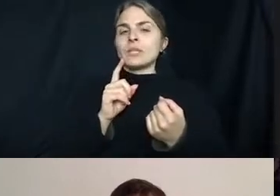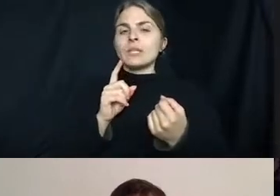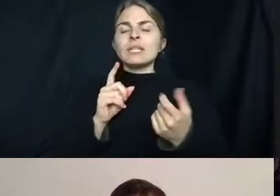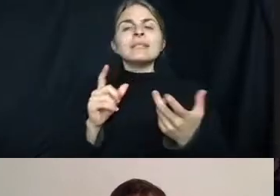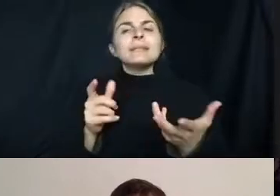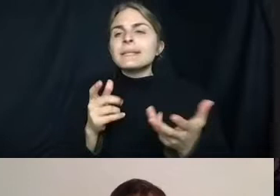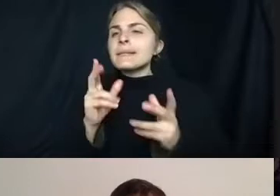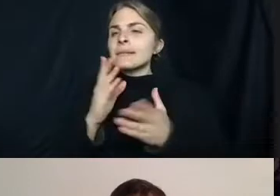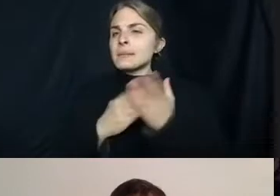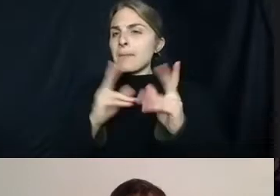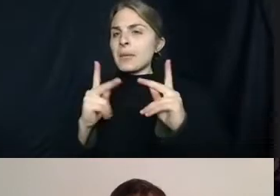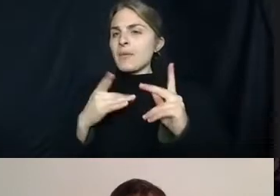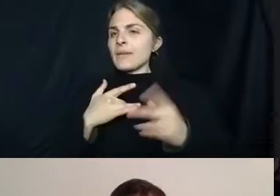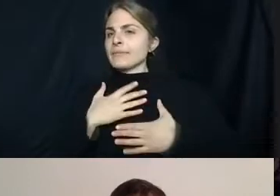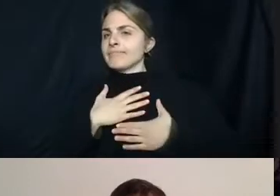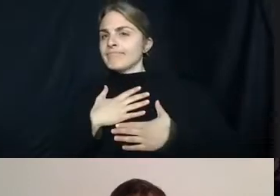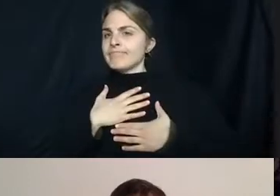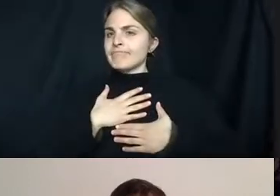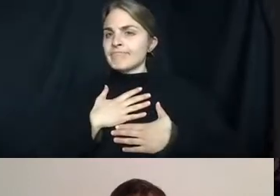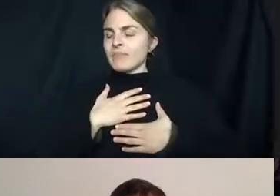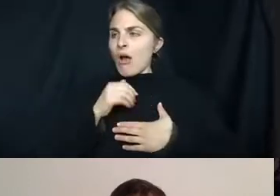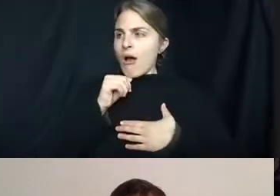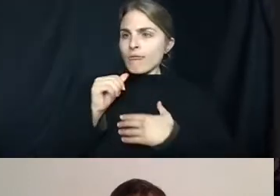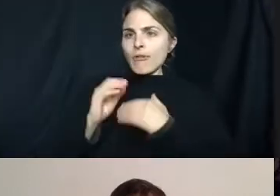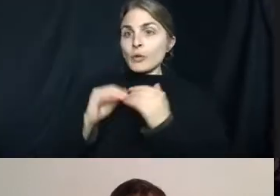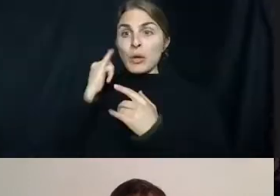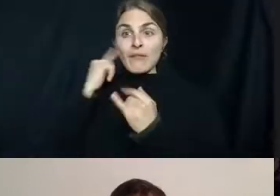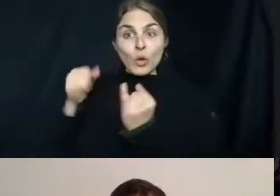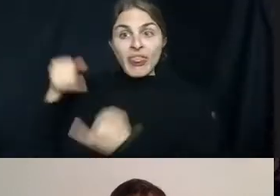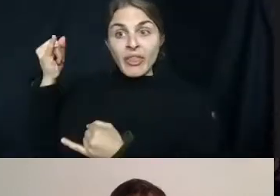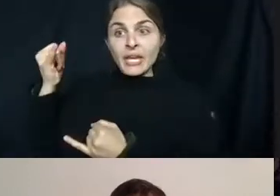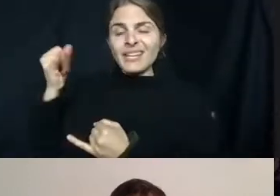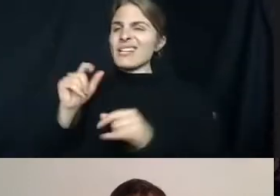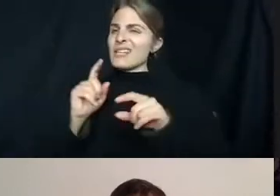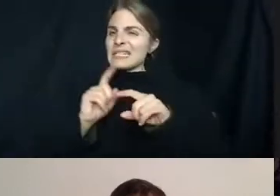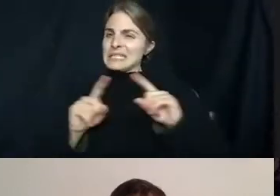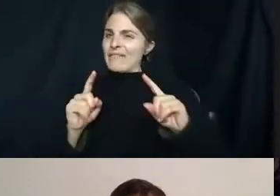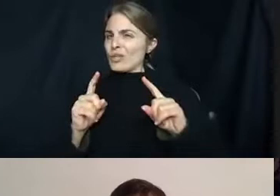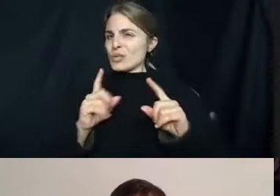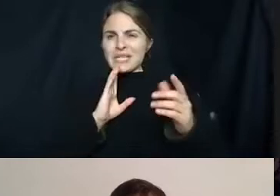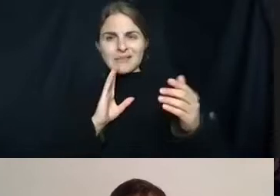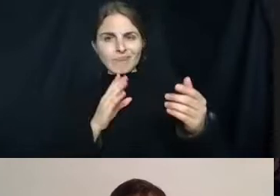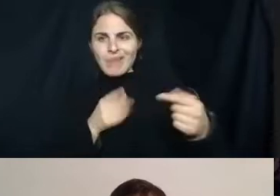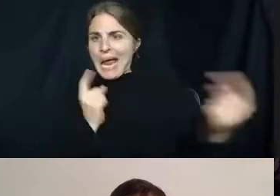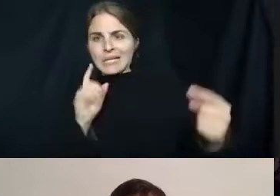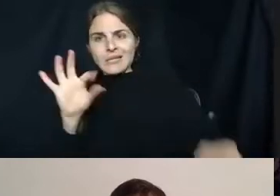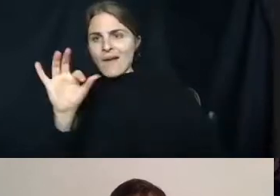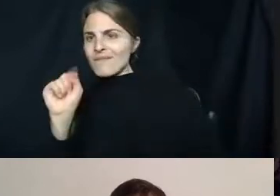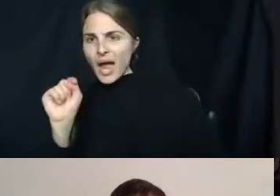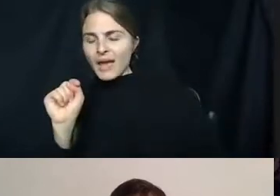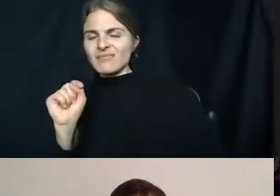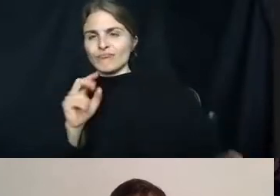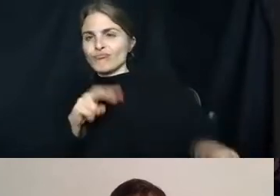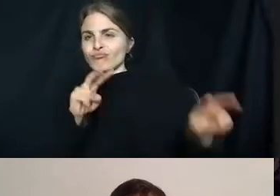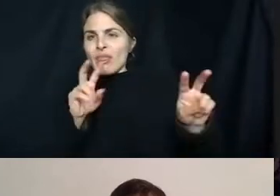people might experience towards folks that are thin. And so it's really a form of like anti-fatness. And yeah, so I hope that